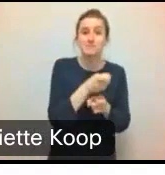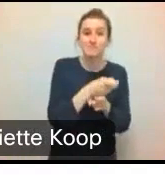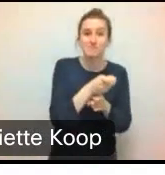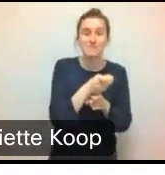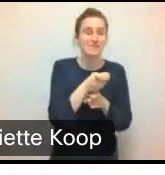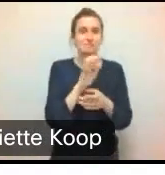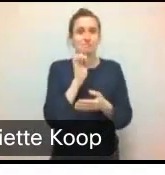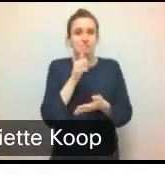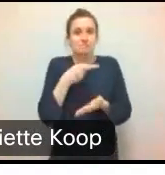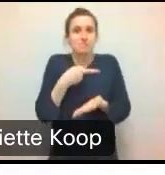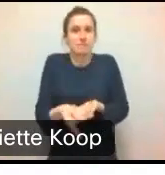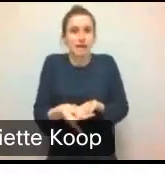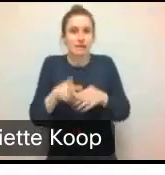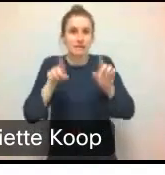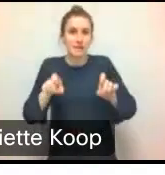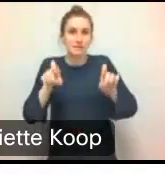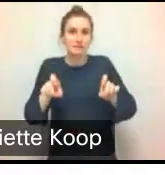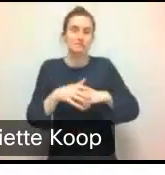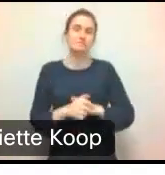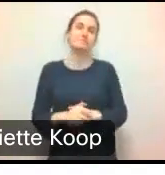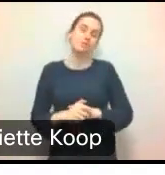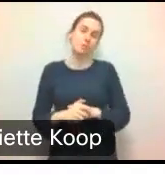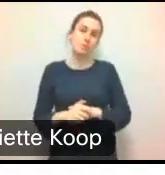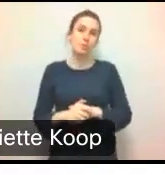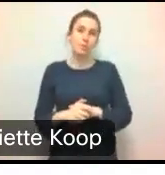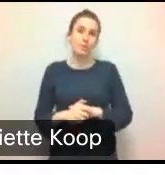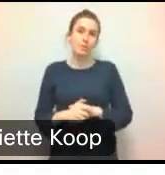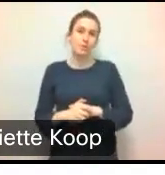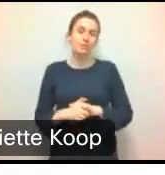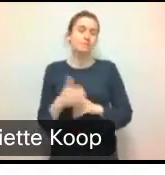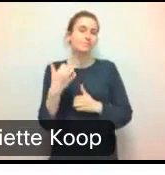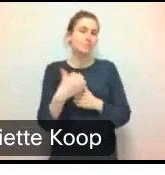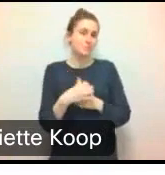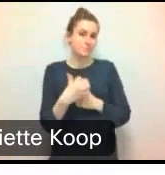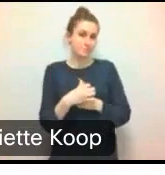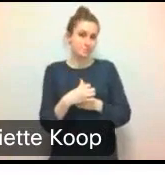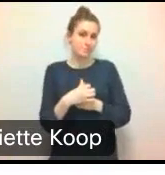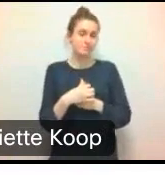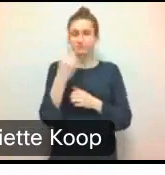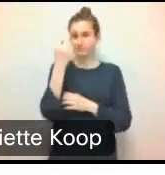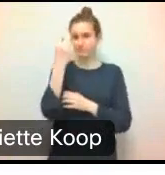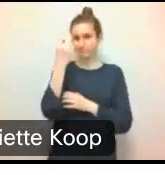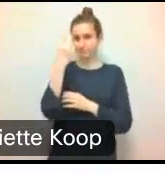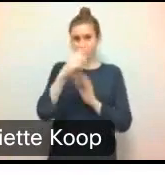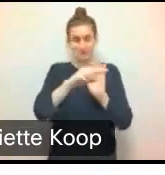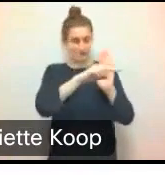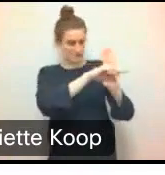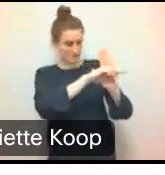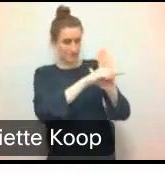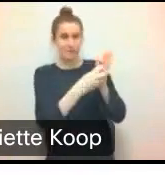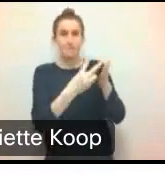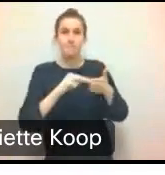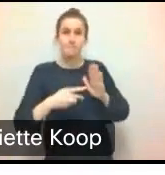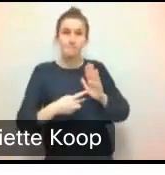CRAP test. So, but again, knowing a disadvantage doesn't mean that this is a completely